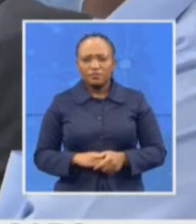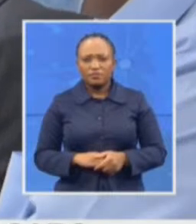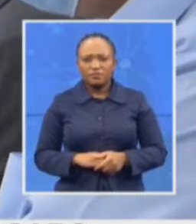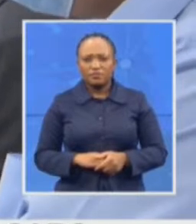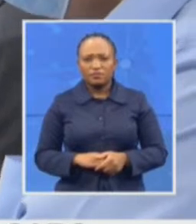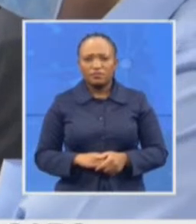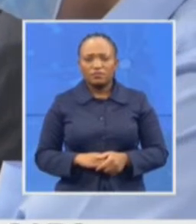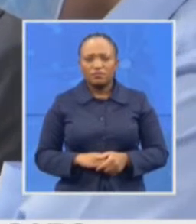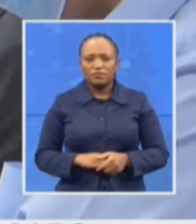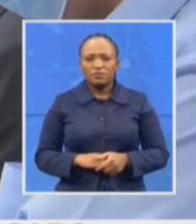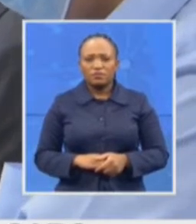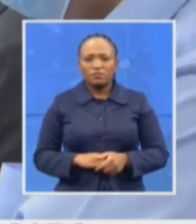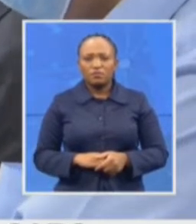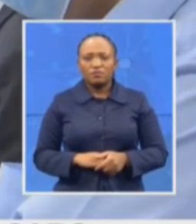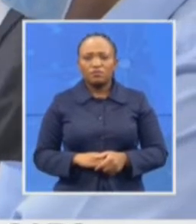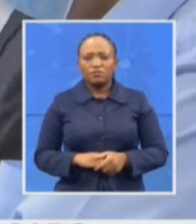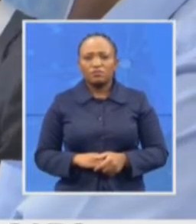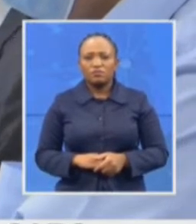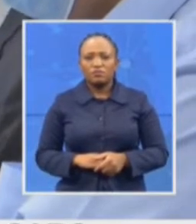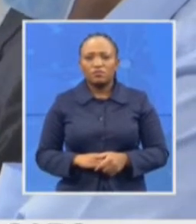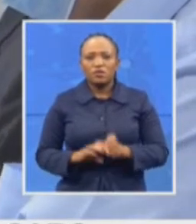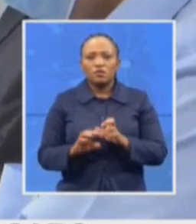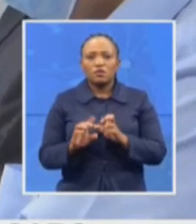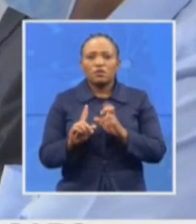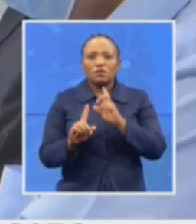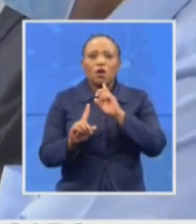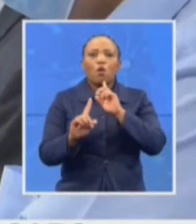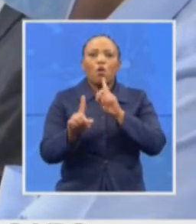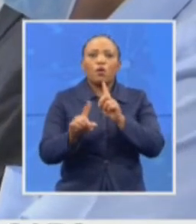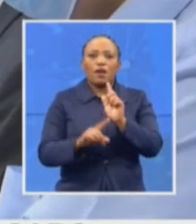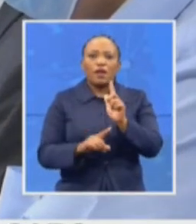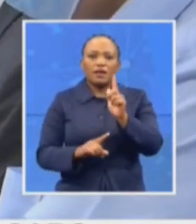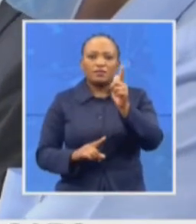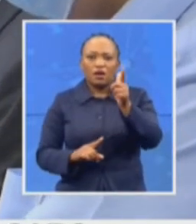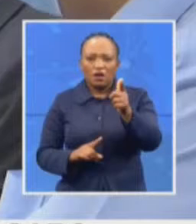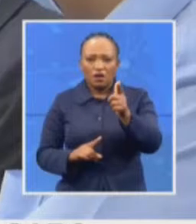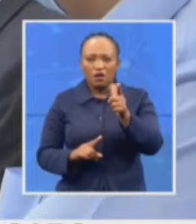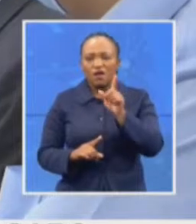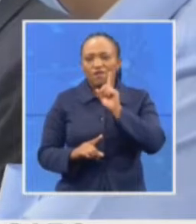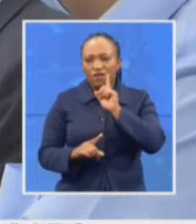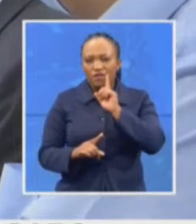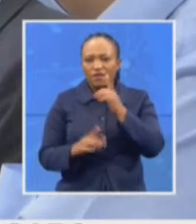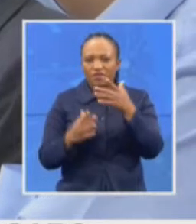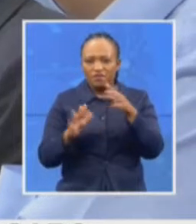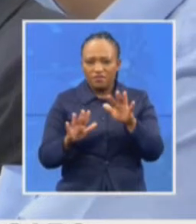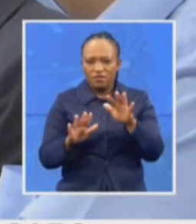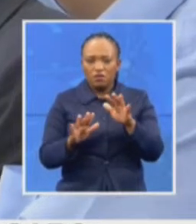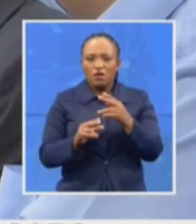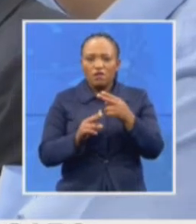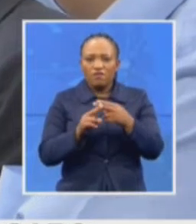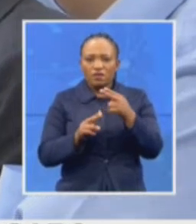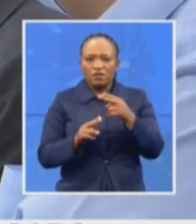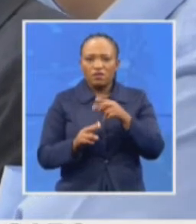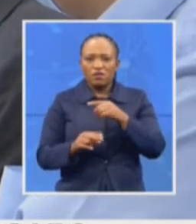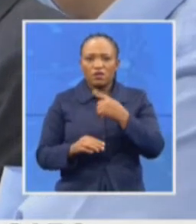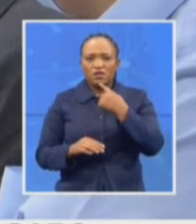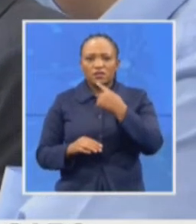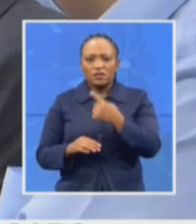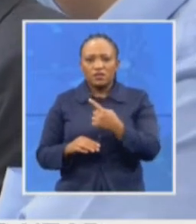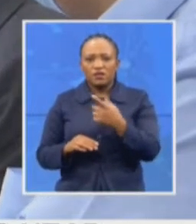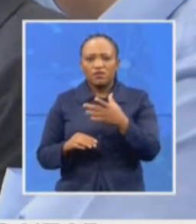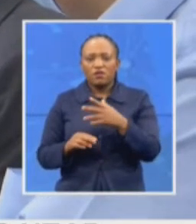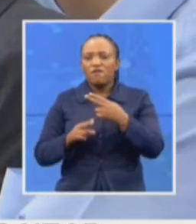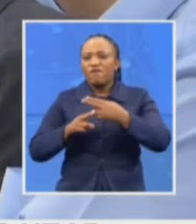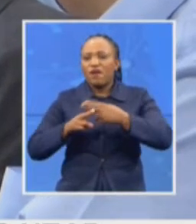much later on was made final, but not before the yeah, because it says if it's not made final, it gets discharged. It gets but discharged. Pending